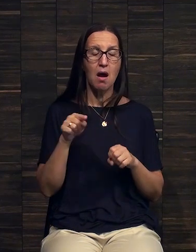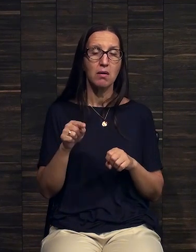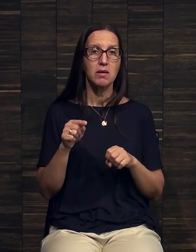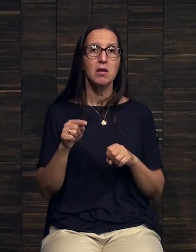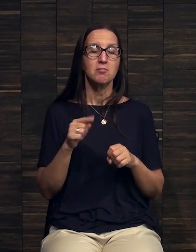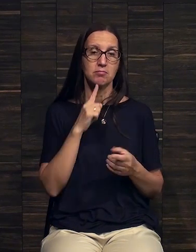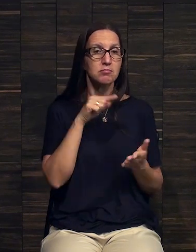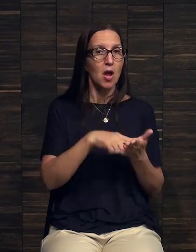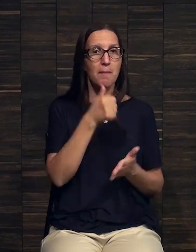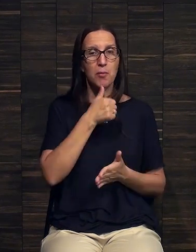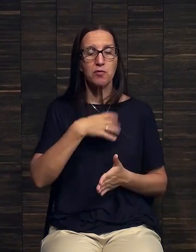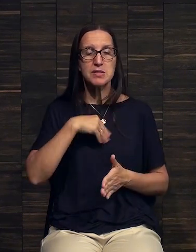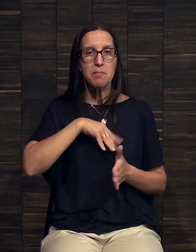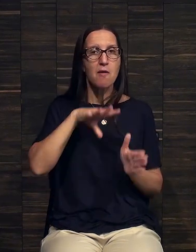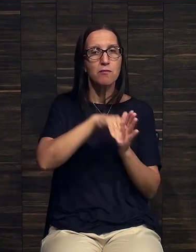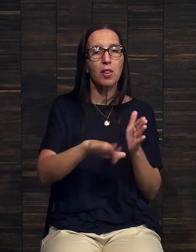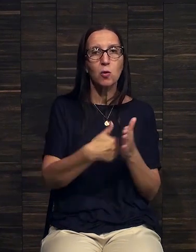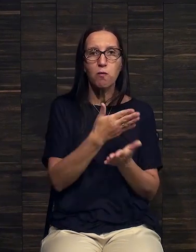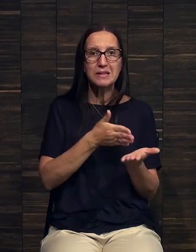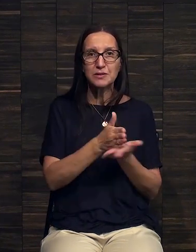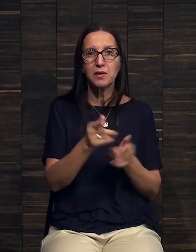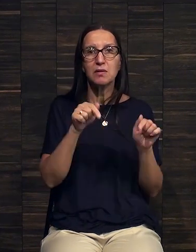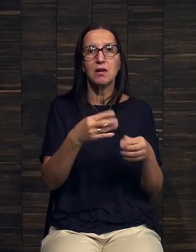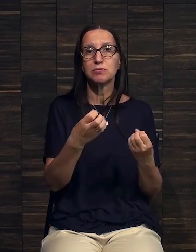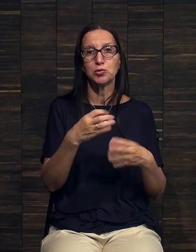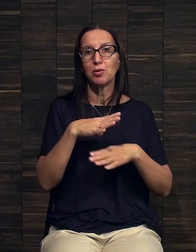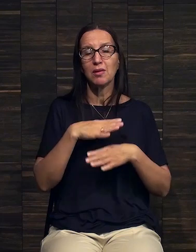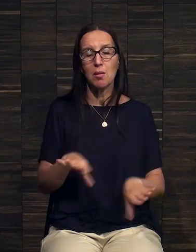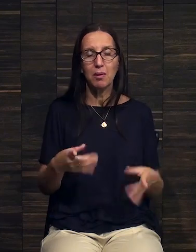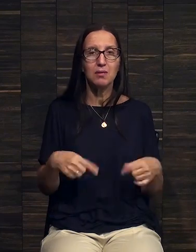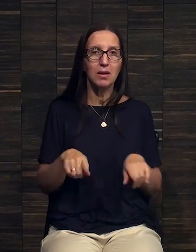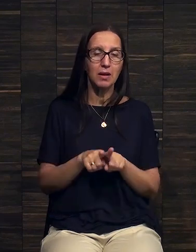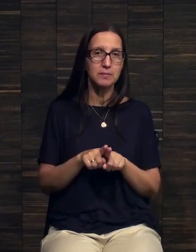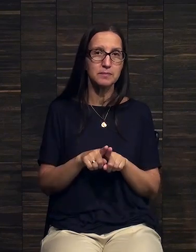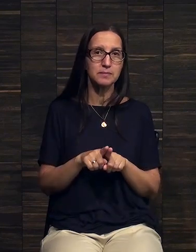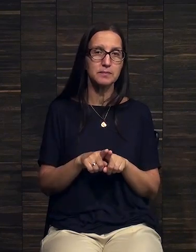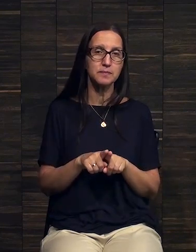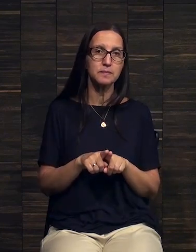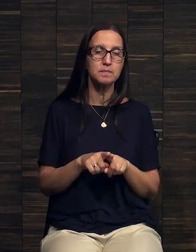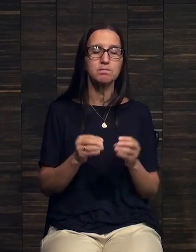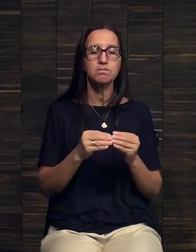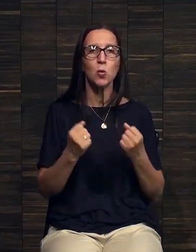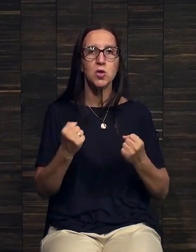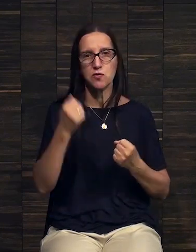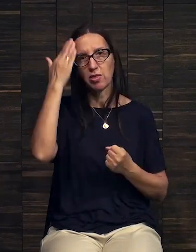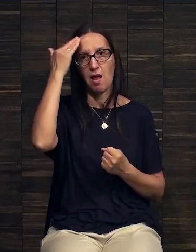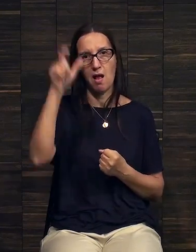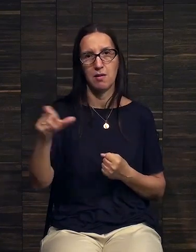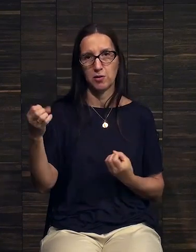relatively poor families that disembarked at a new business for them, new business area. Where